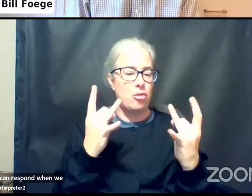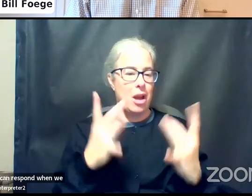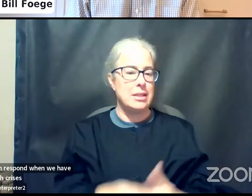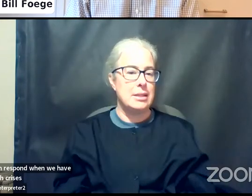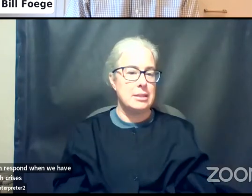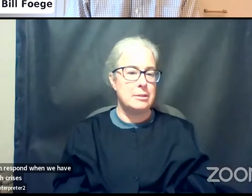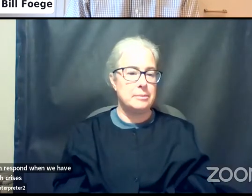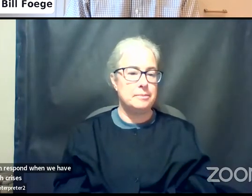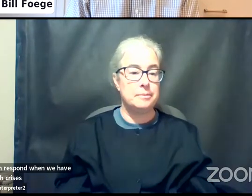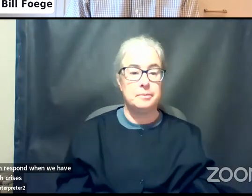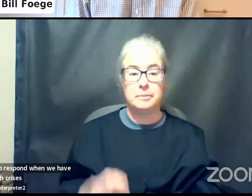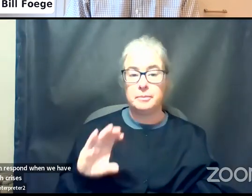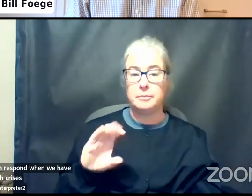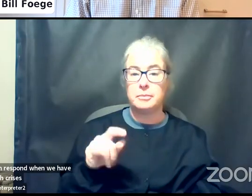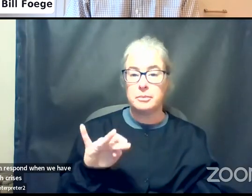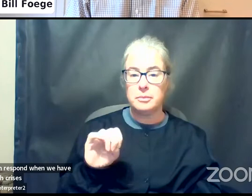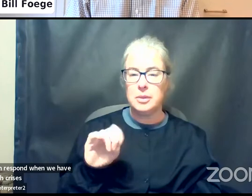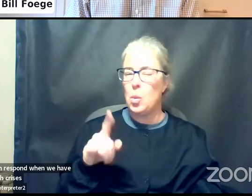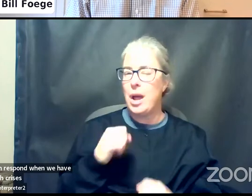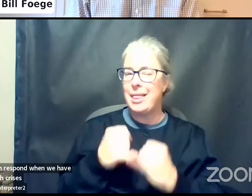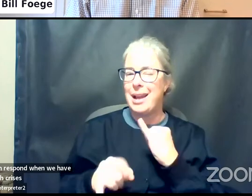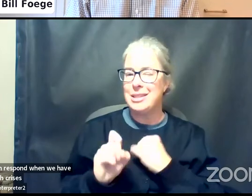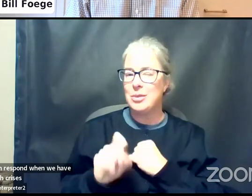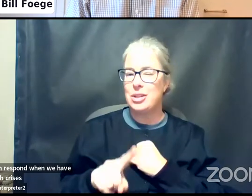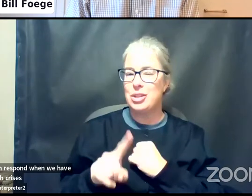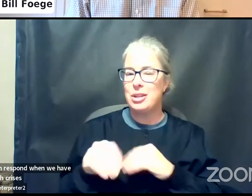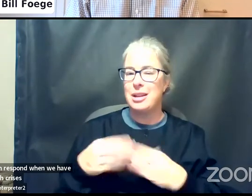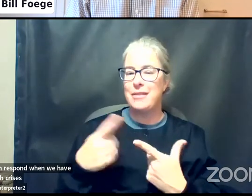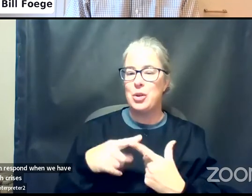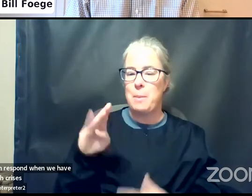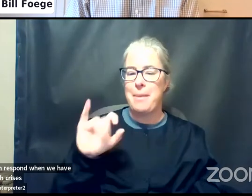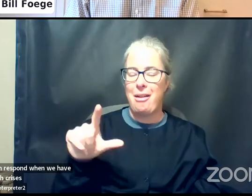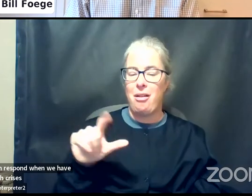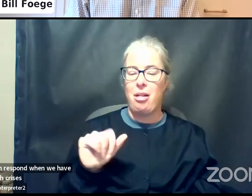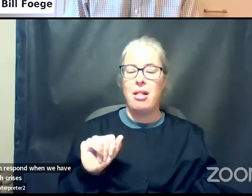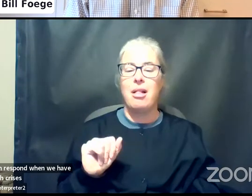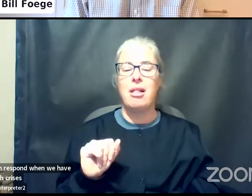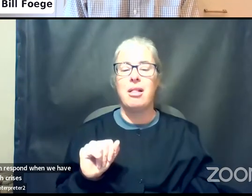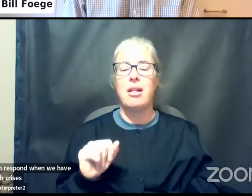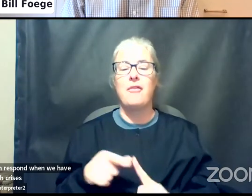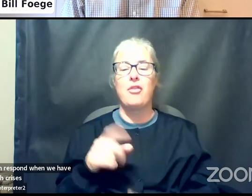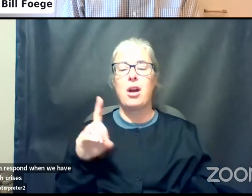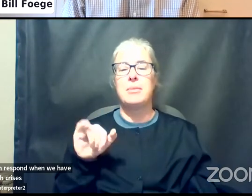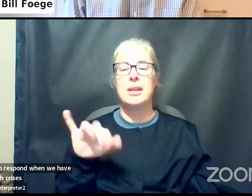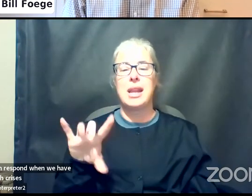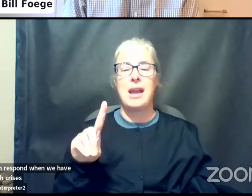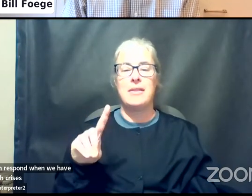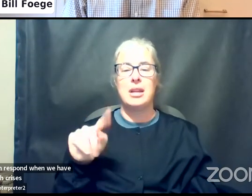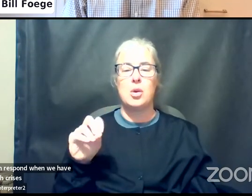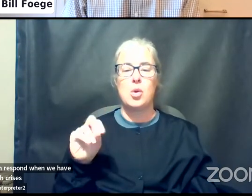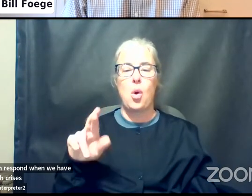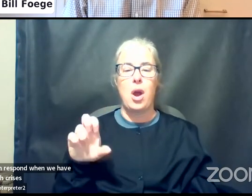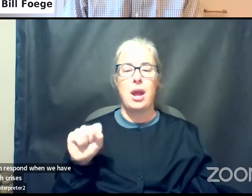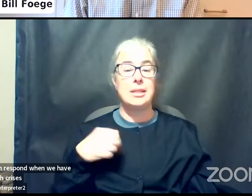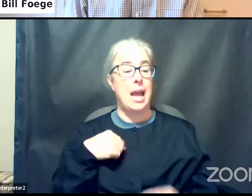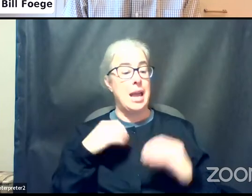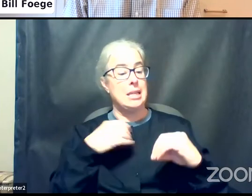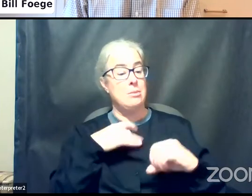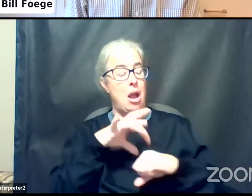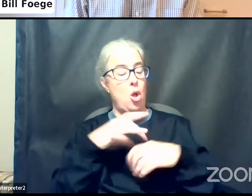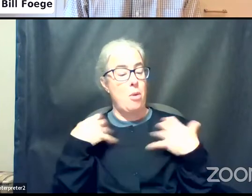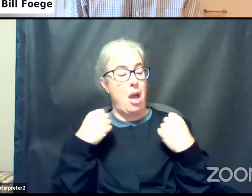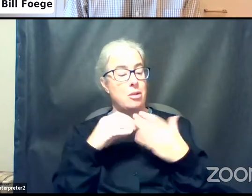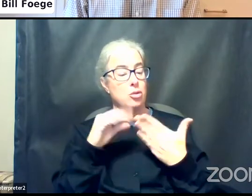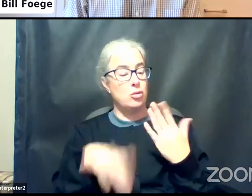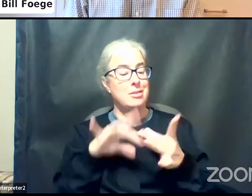so um one last question I'm gonna um give this one to Bill from David Torres I teach my Global Health students